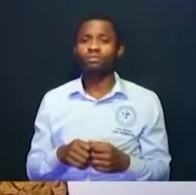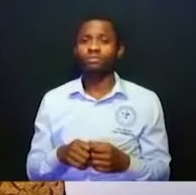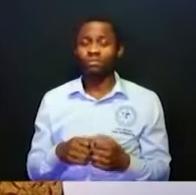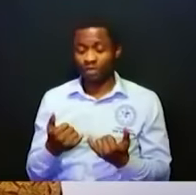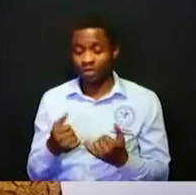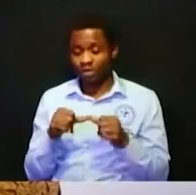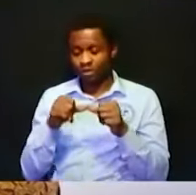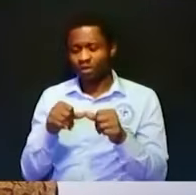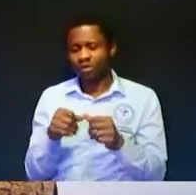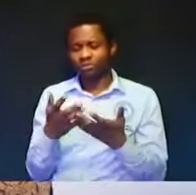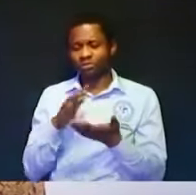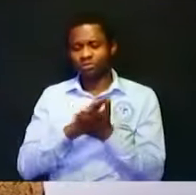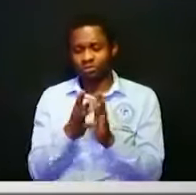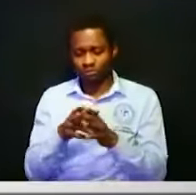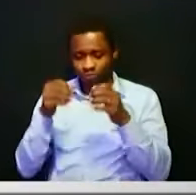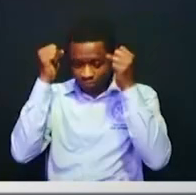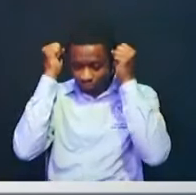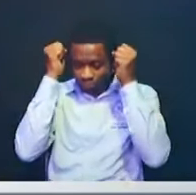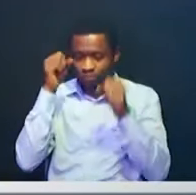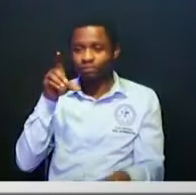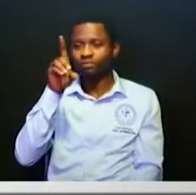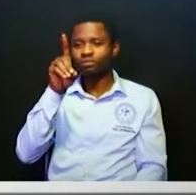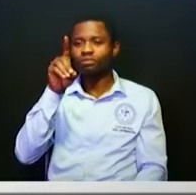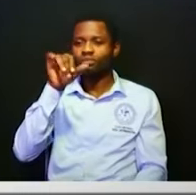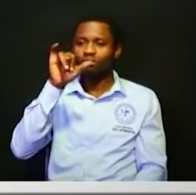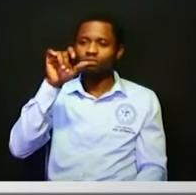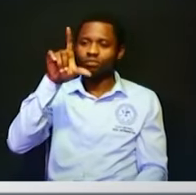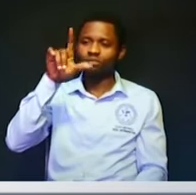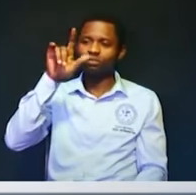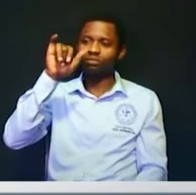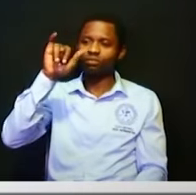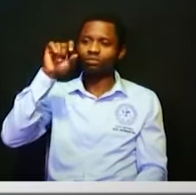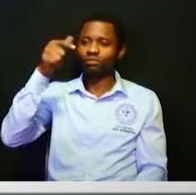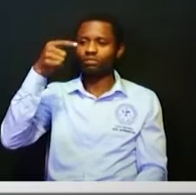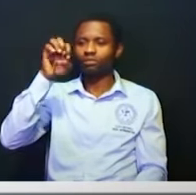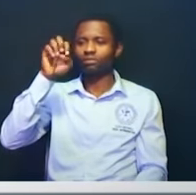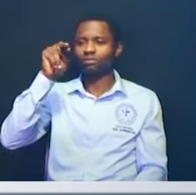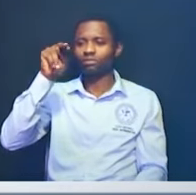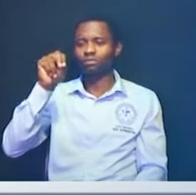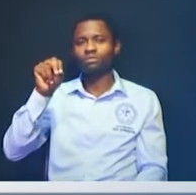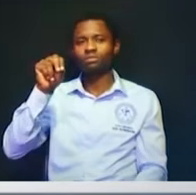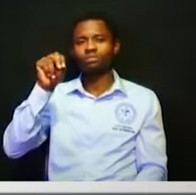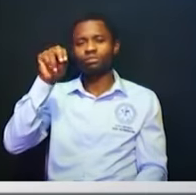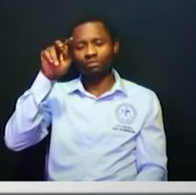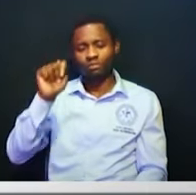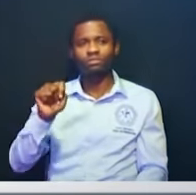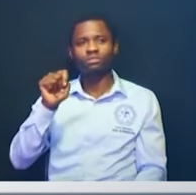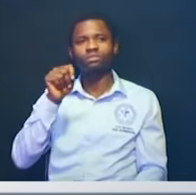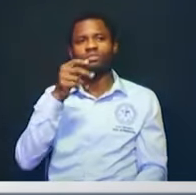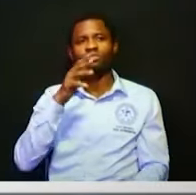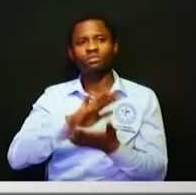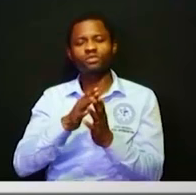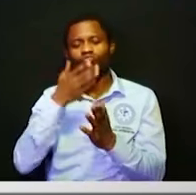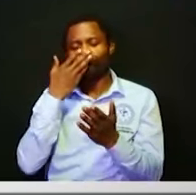Now, be diligent and noble in character. Now, me twaso ni amechene se bomodi anse obeye nsiye no ayo